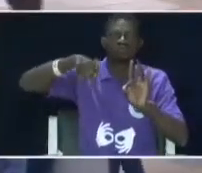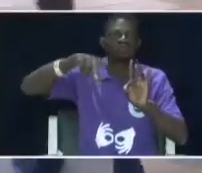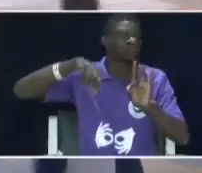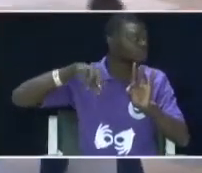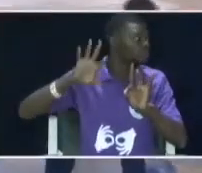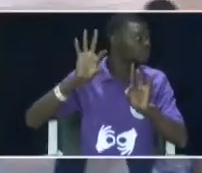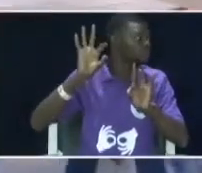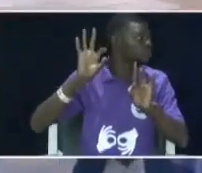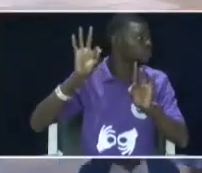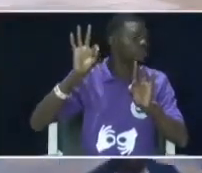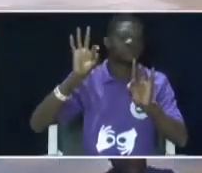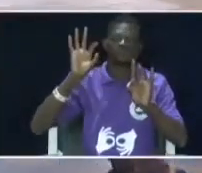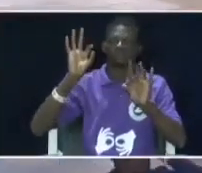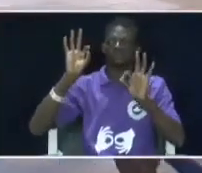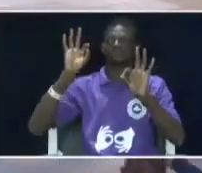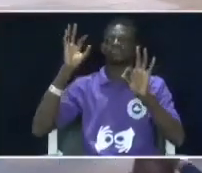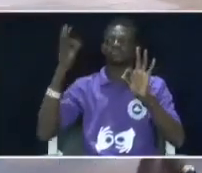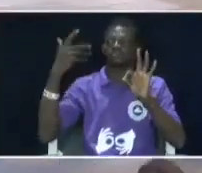Nine.